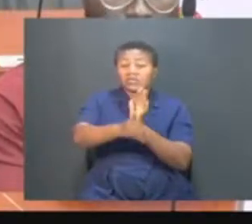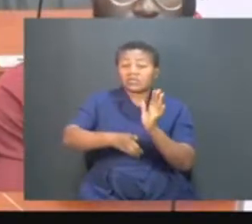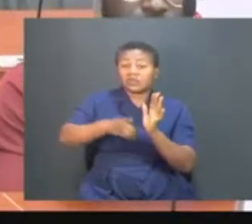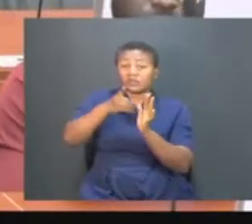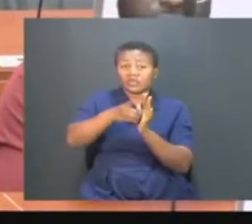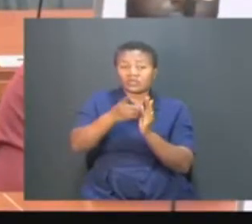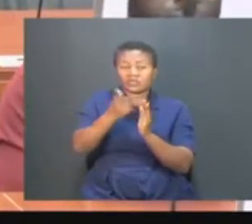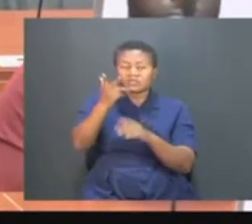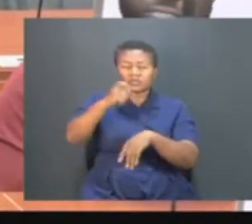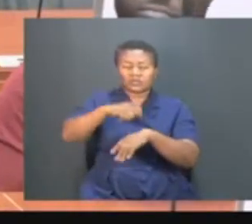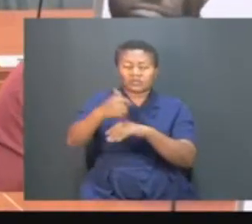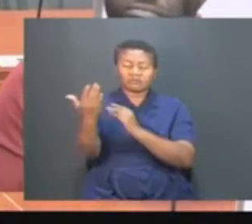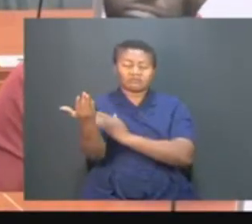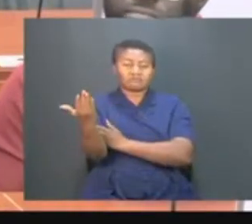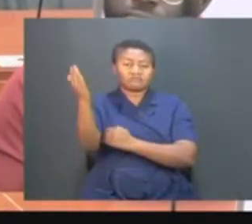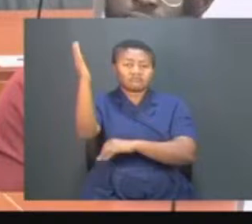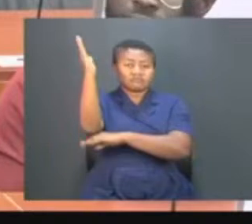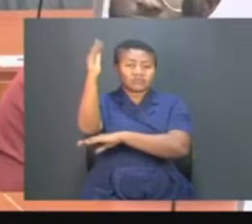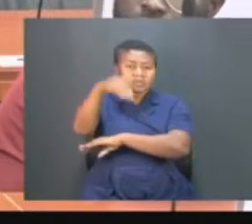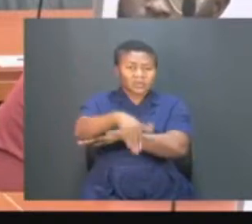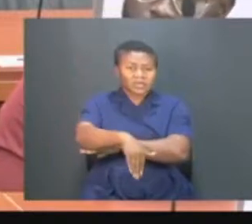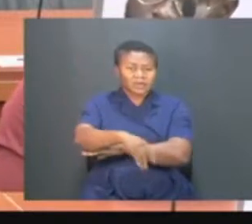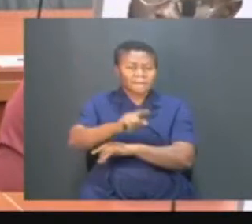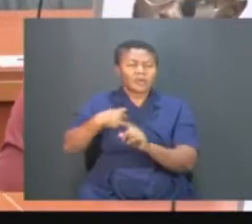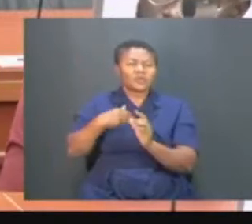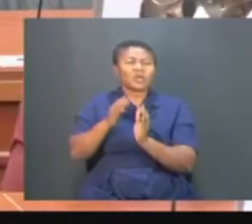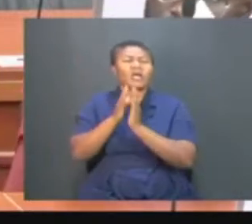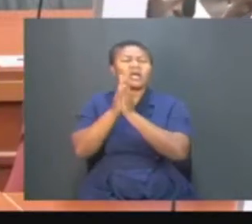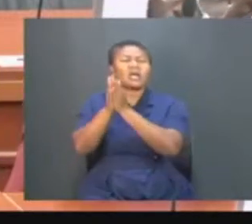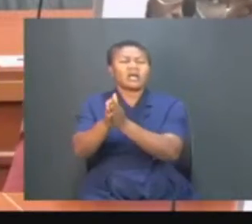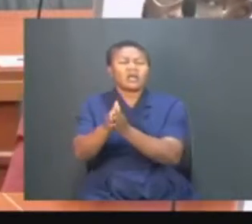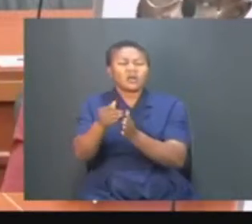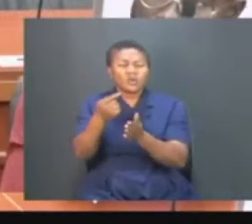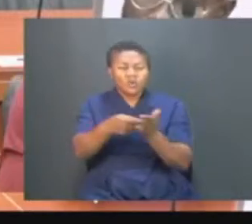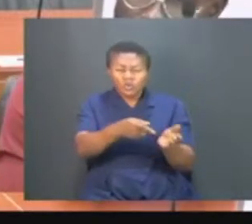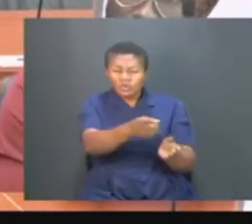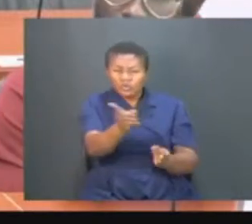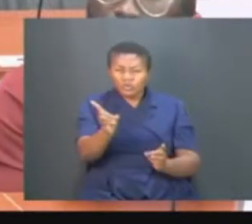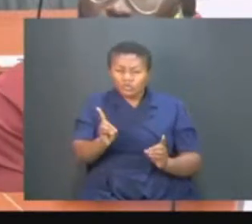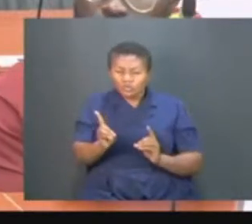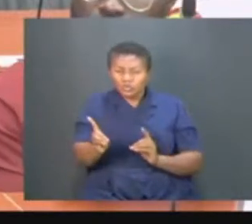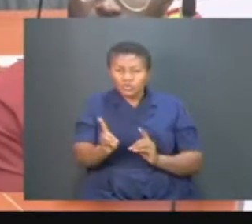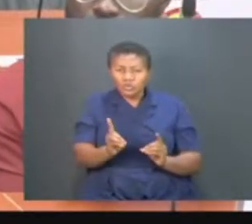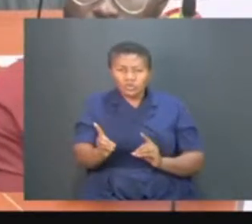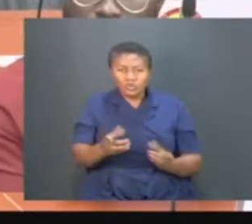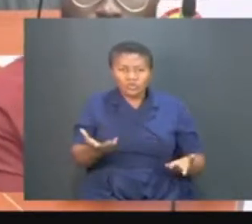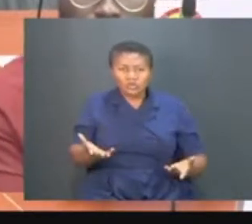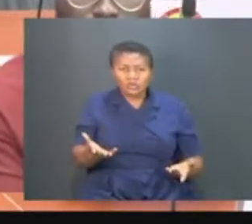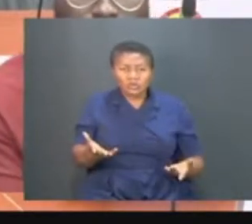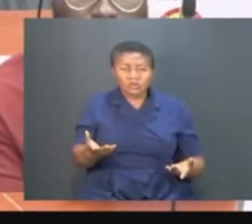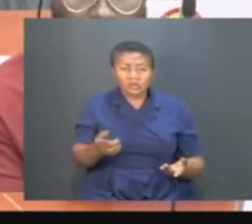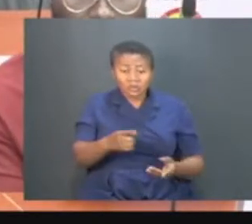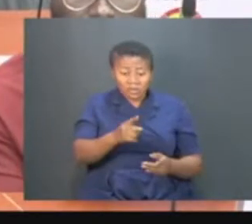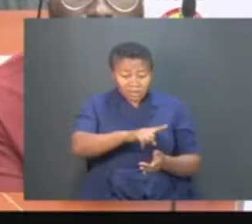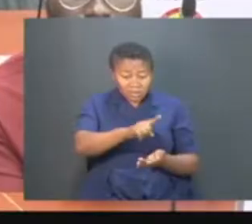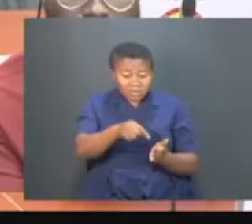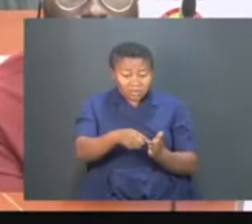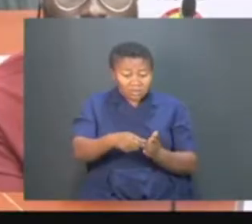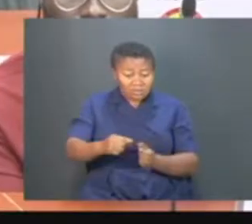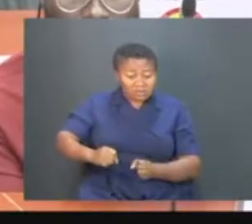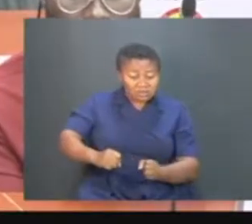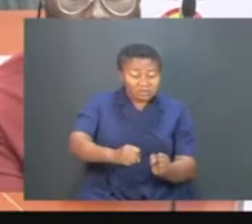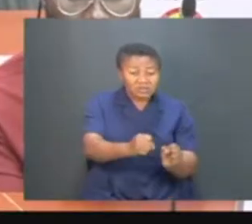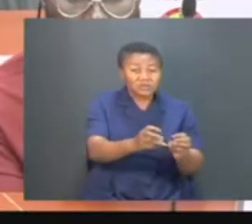phases. What have they done so far to attain that goal? Mr. Speaker, this is a strategic drift. It is